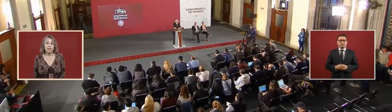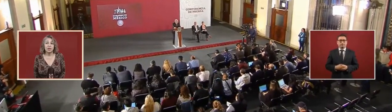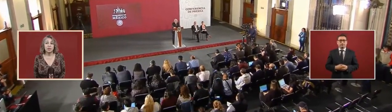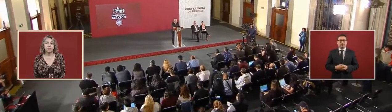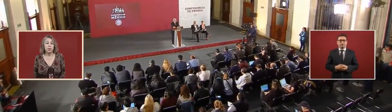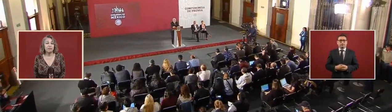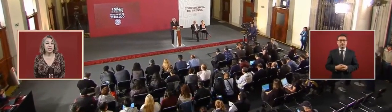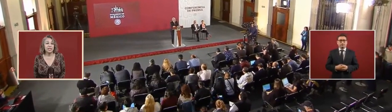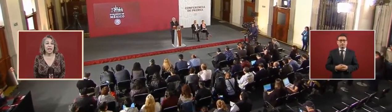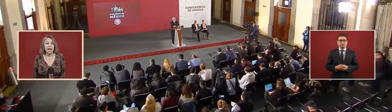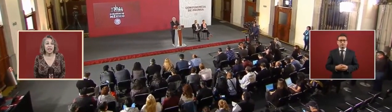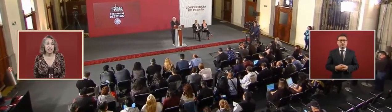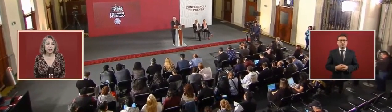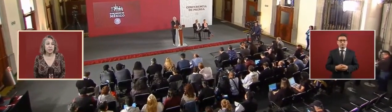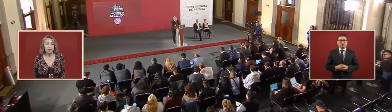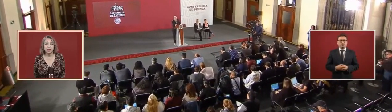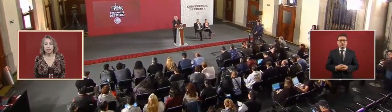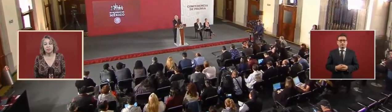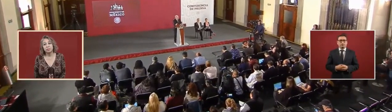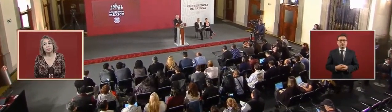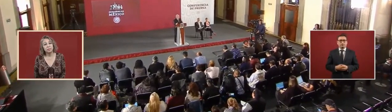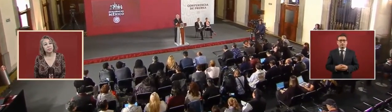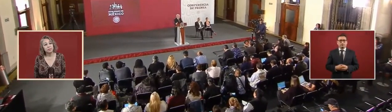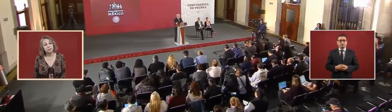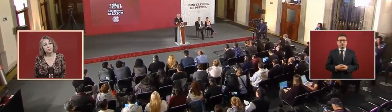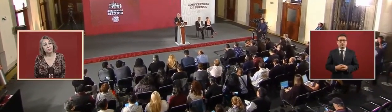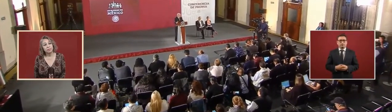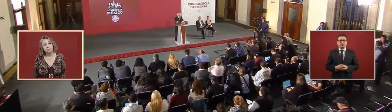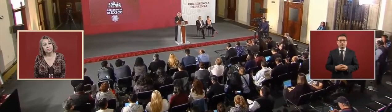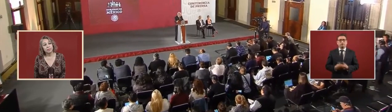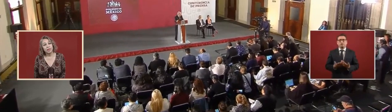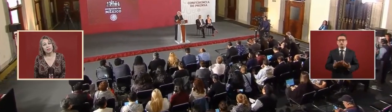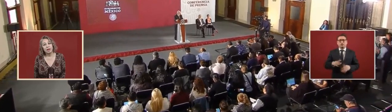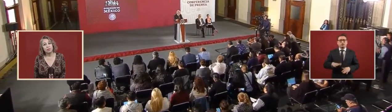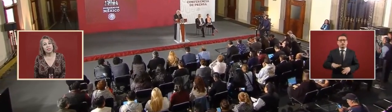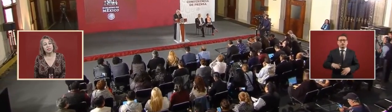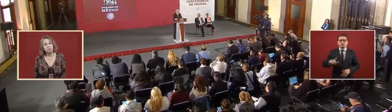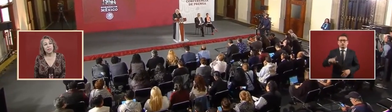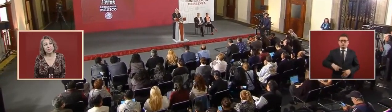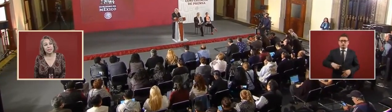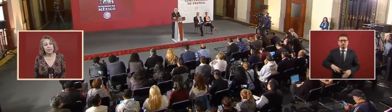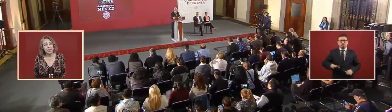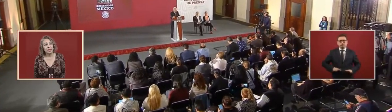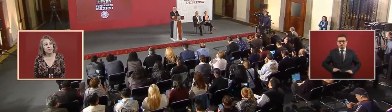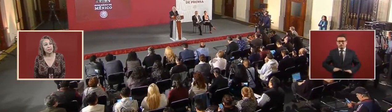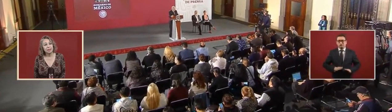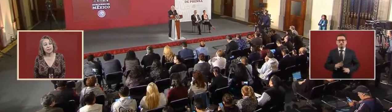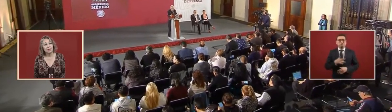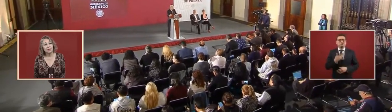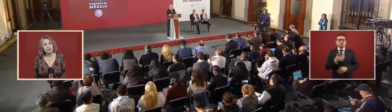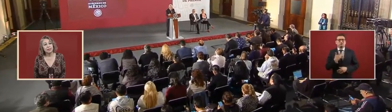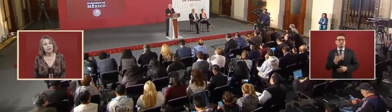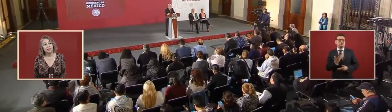actitud there was a prevalent attitude simplista that was simplistic